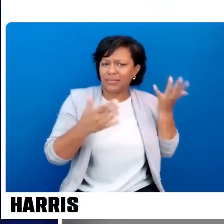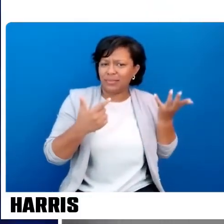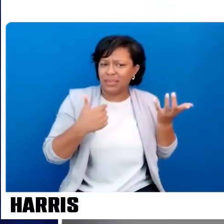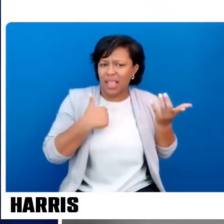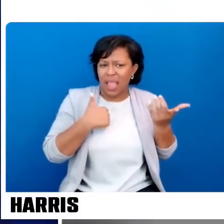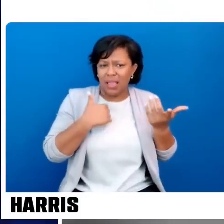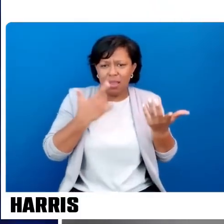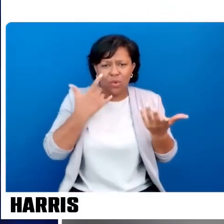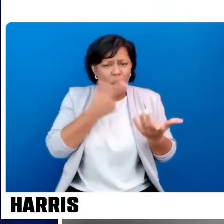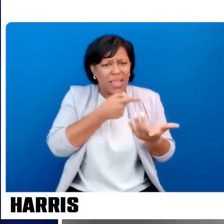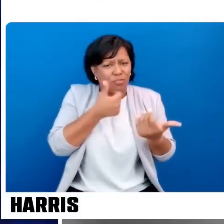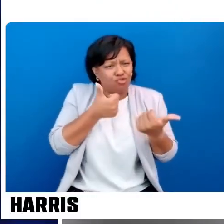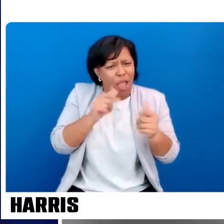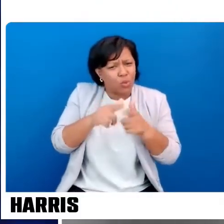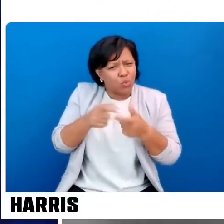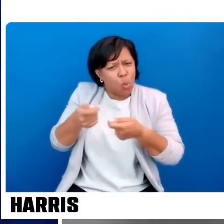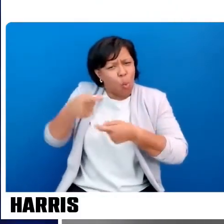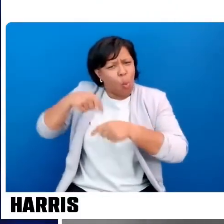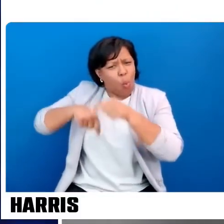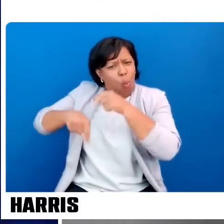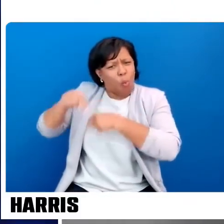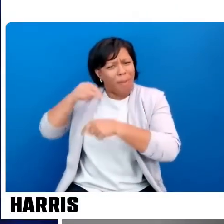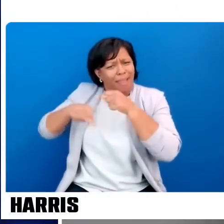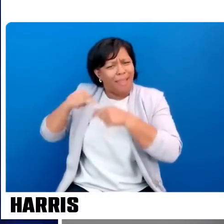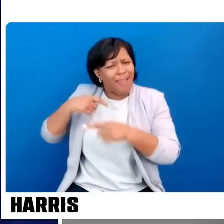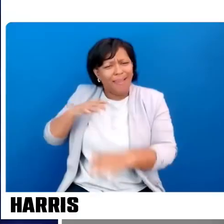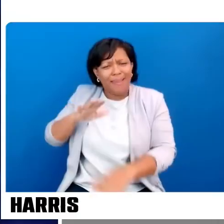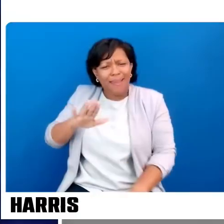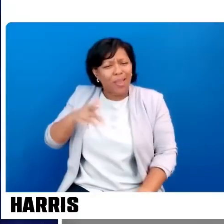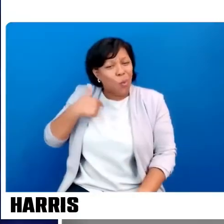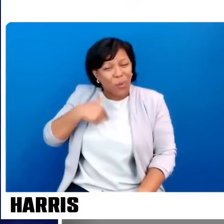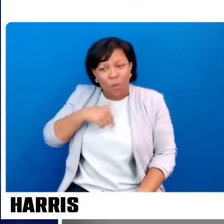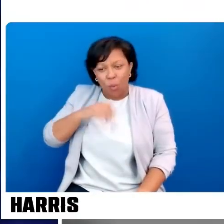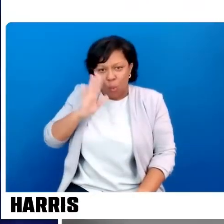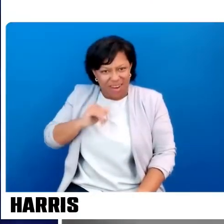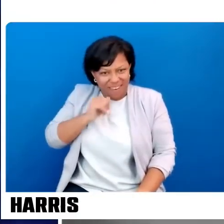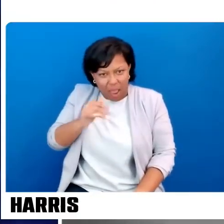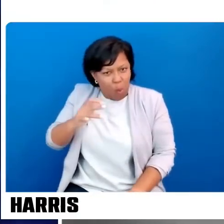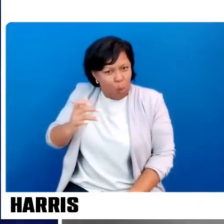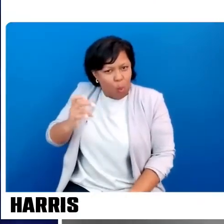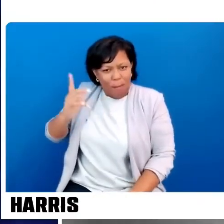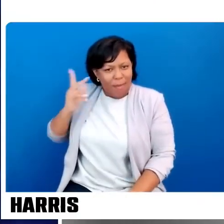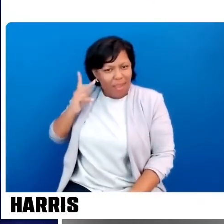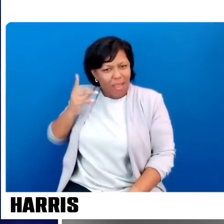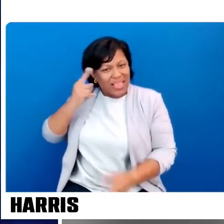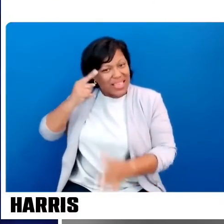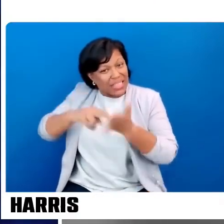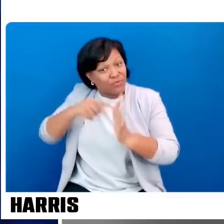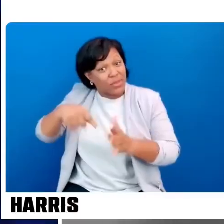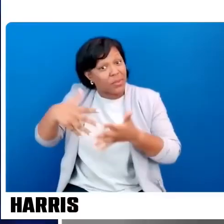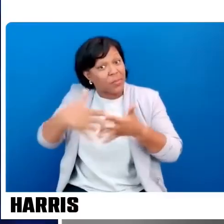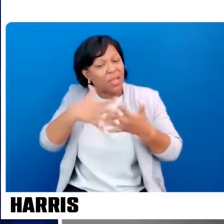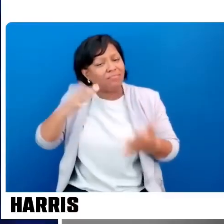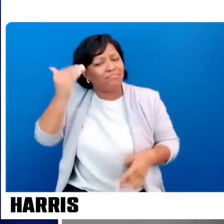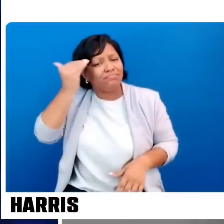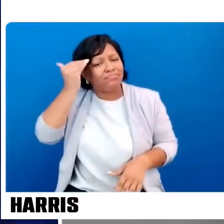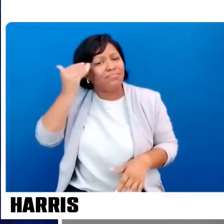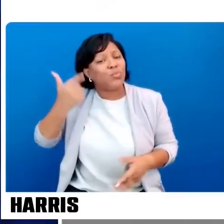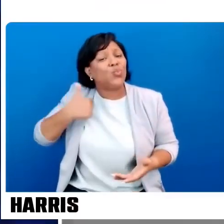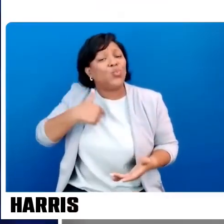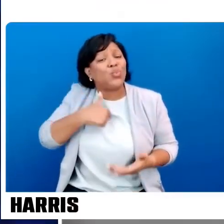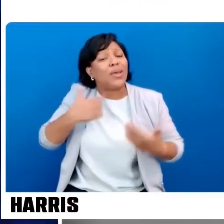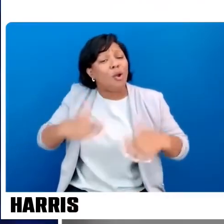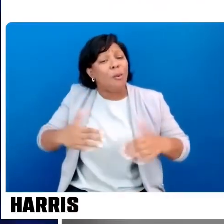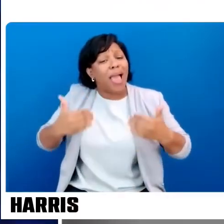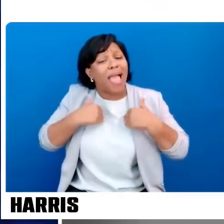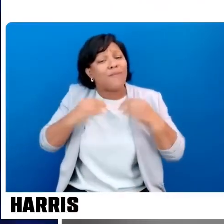And I do believe that the American people know we all have so much more in common than what separates us, and we can chart a new